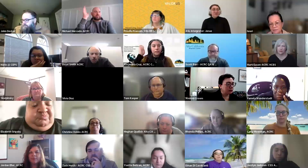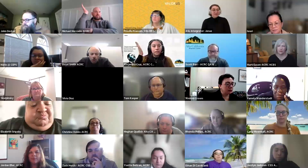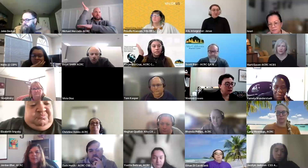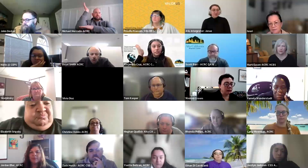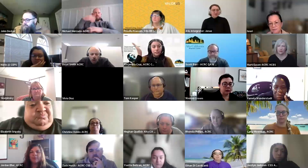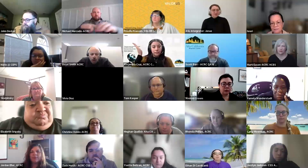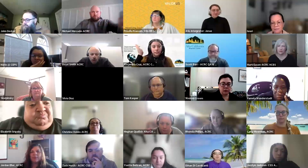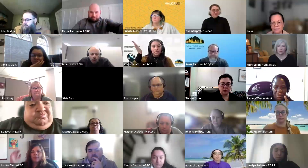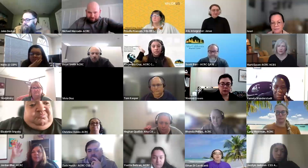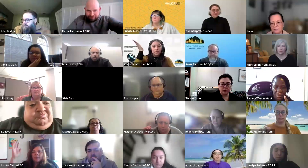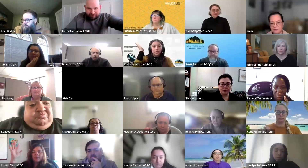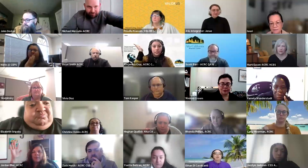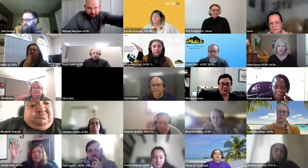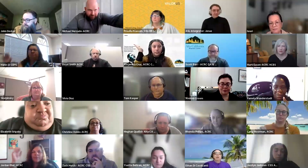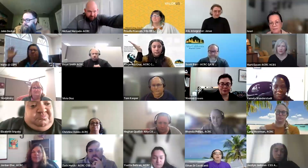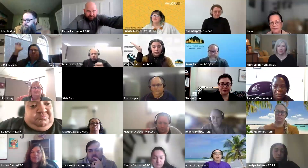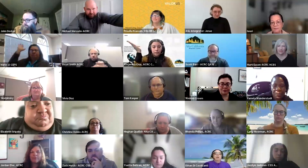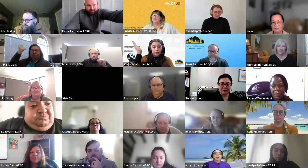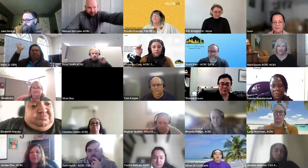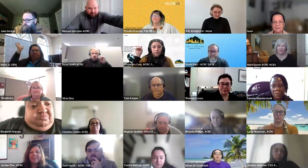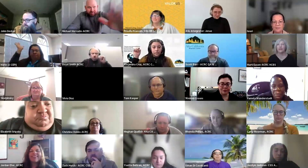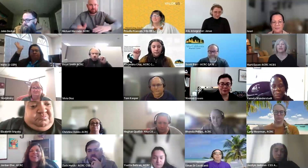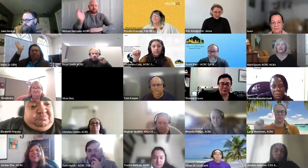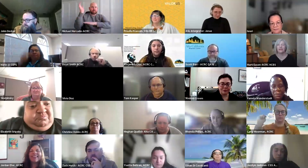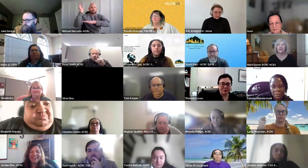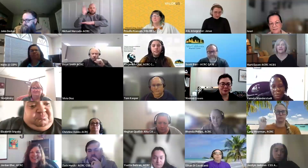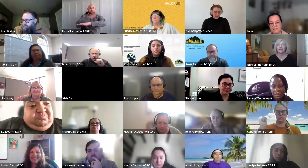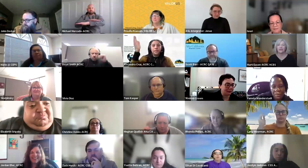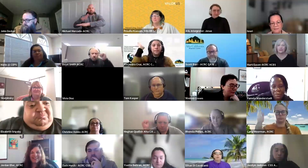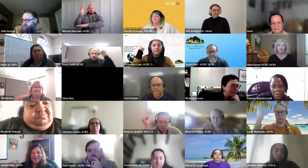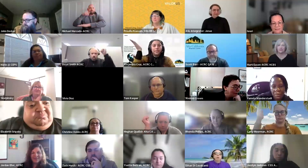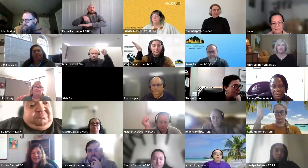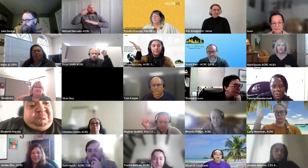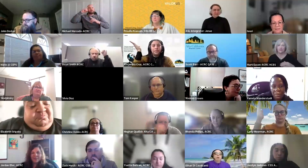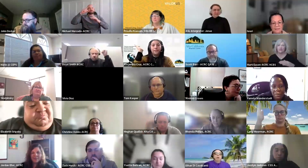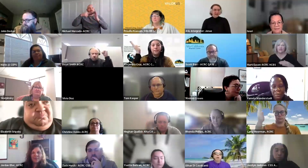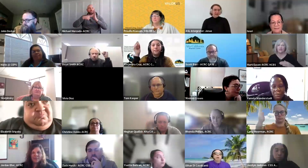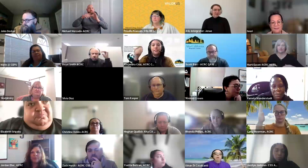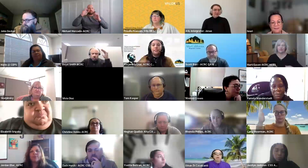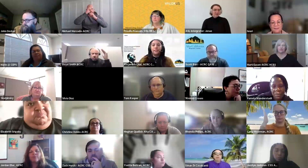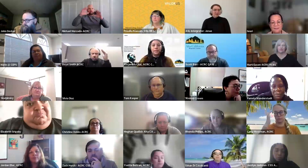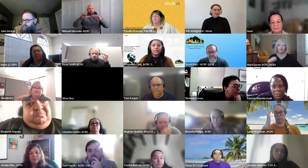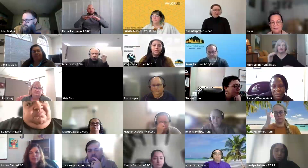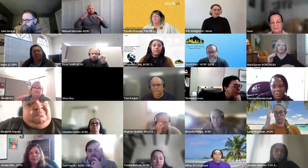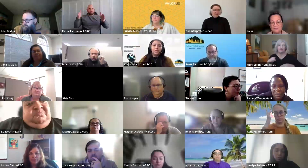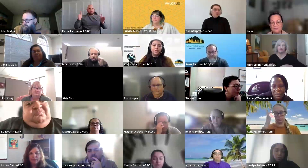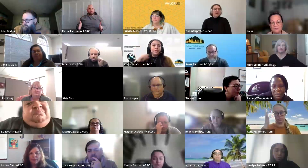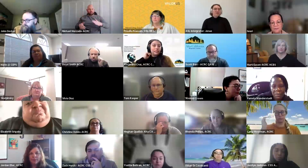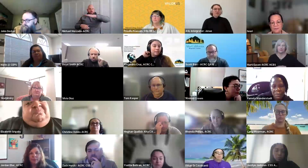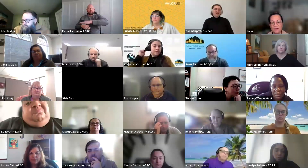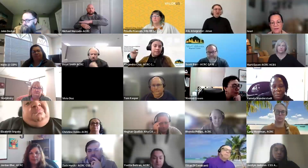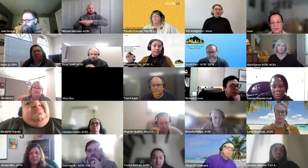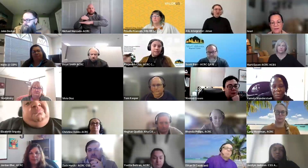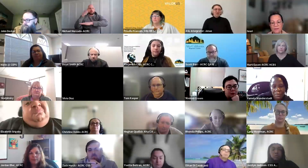Second one is speech. Let me tilt my camera down a little bit. So